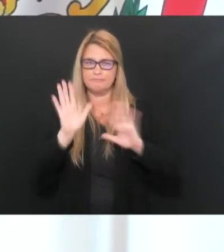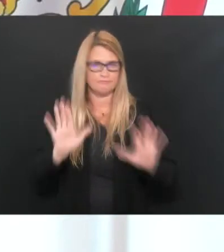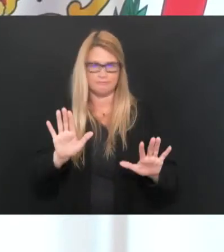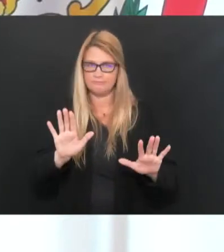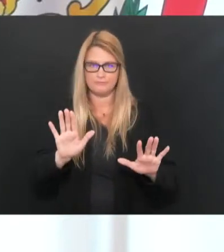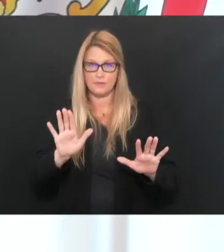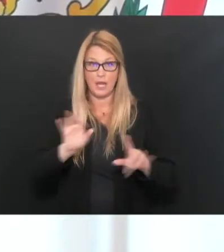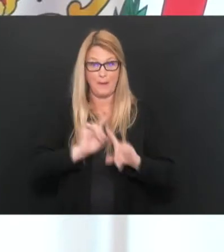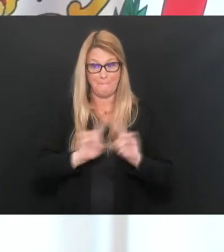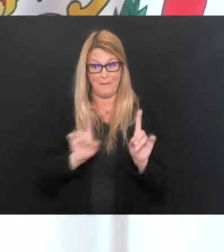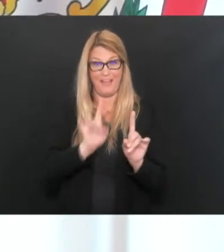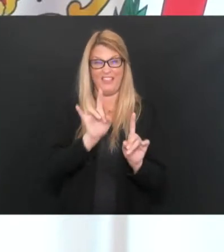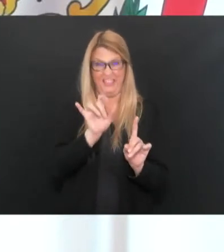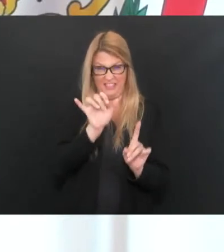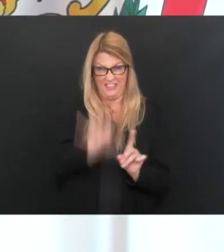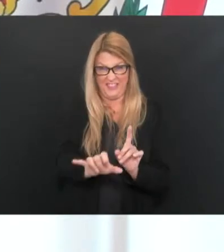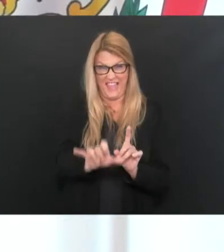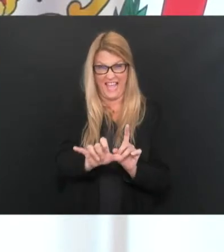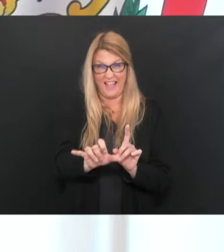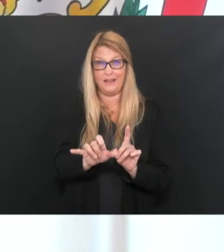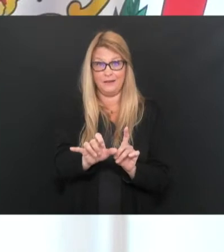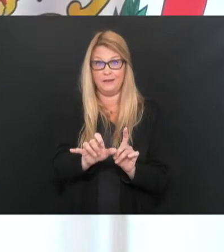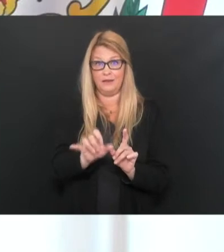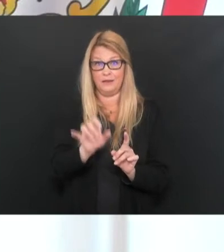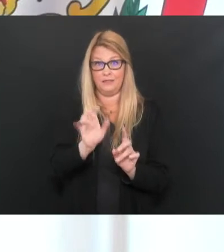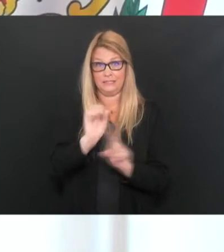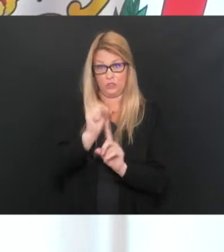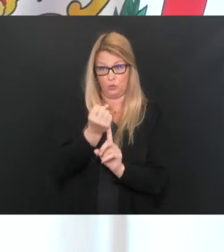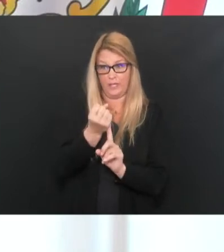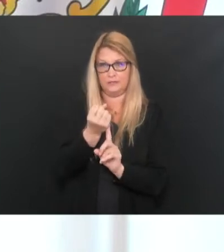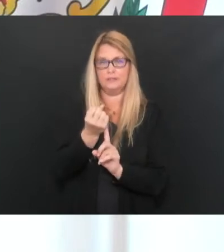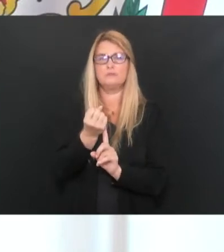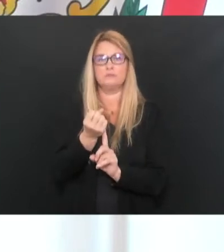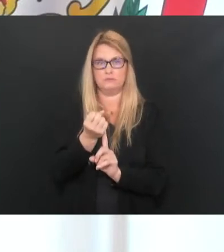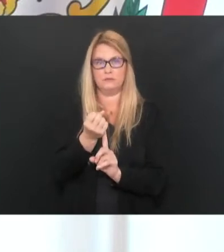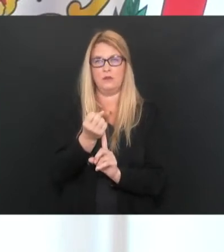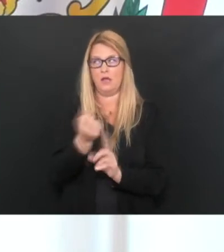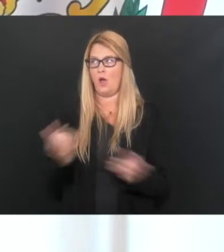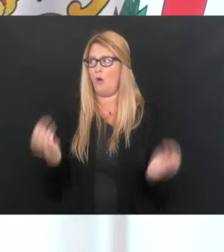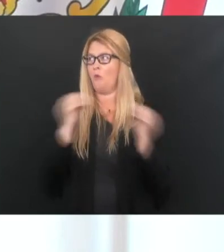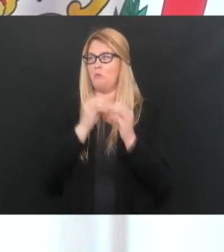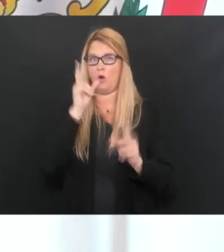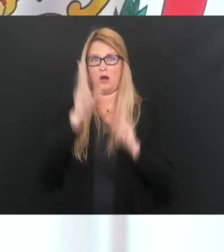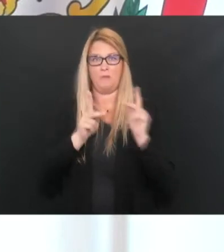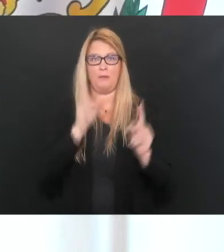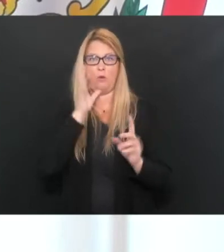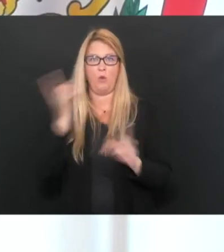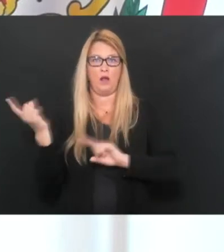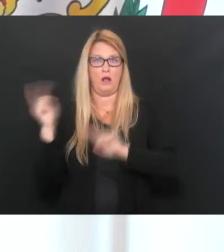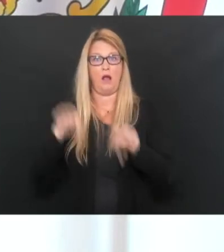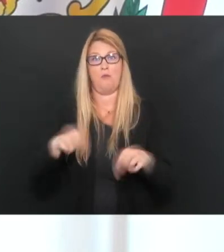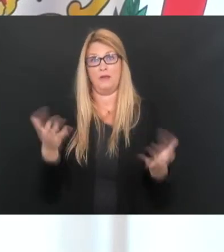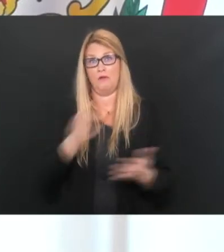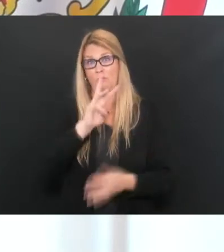telling you, that would have brought an incredible amount of people to West Virginia, and we're continuing to work that.